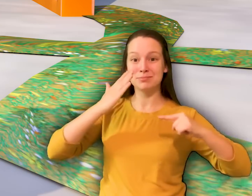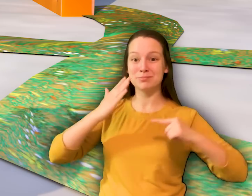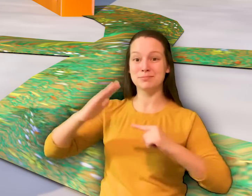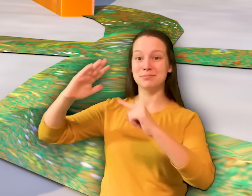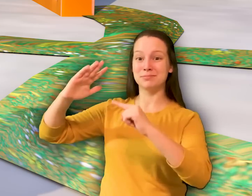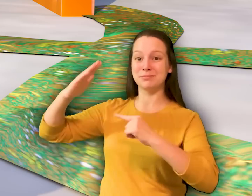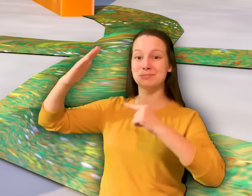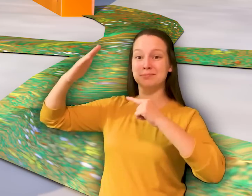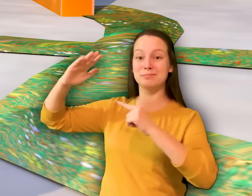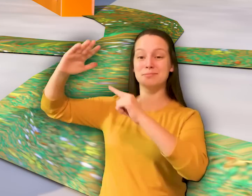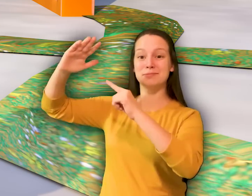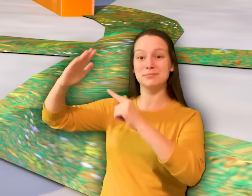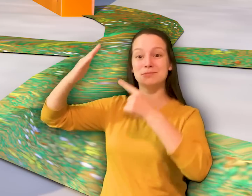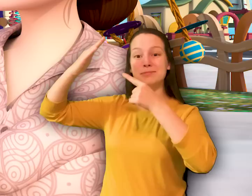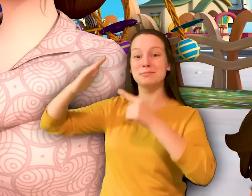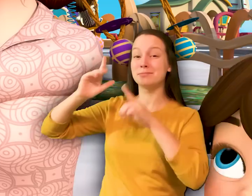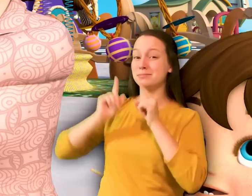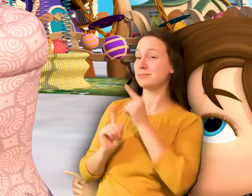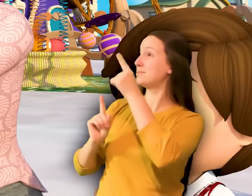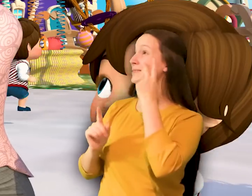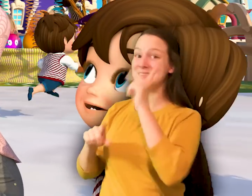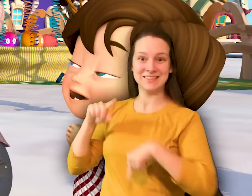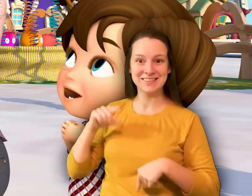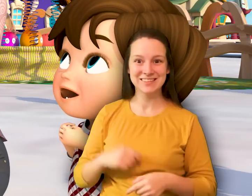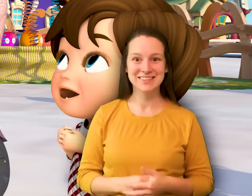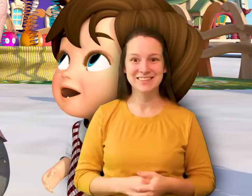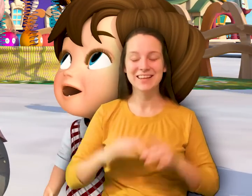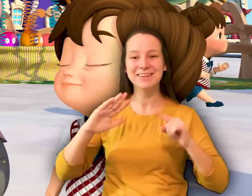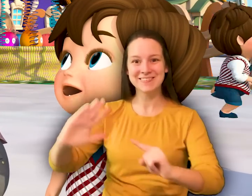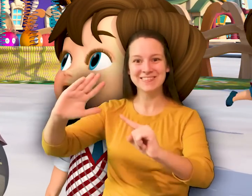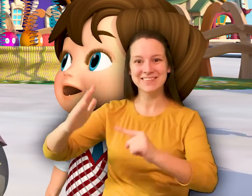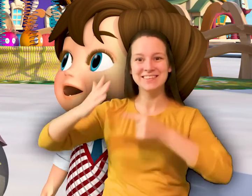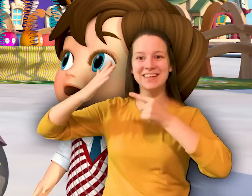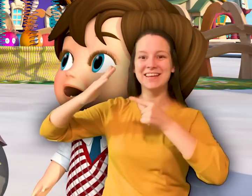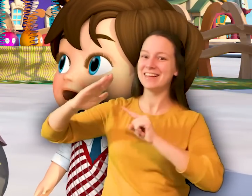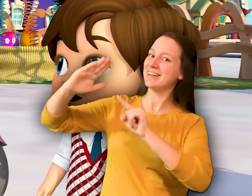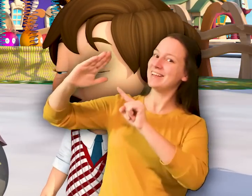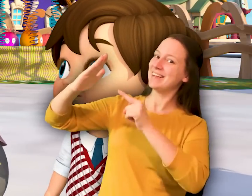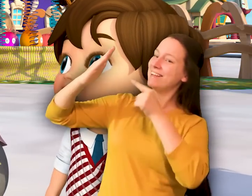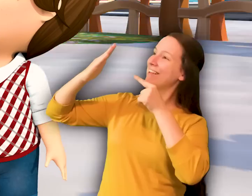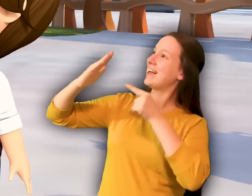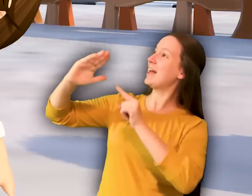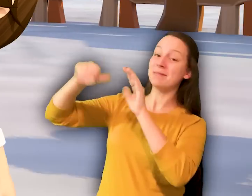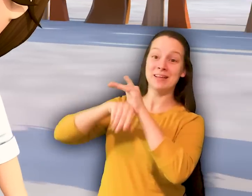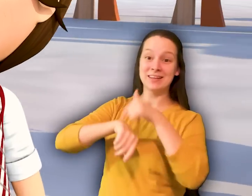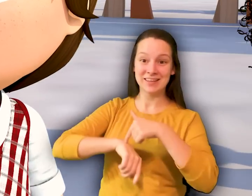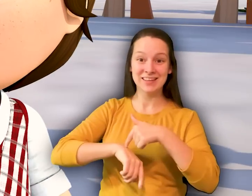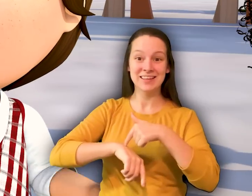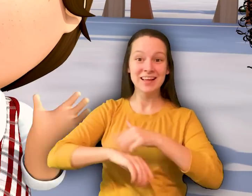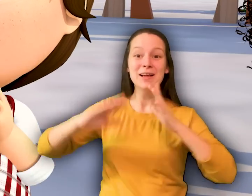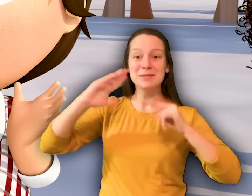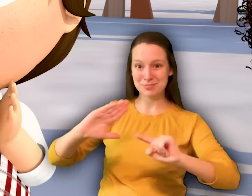night here we go with the G flying out of sight here we go with the guite to